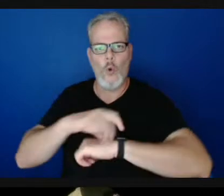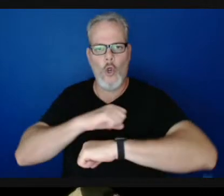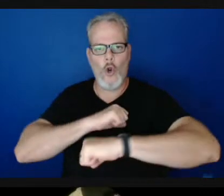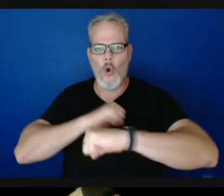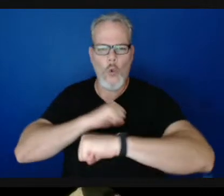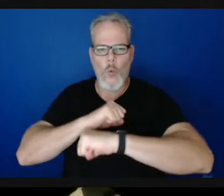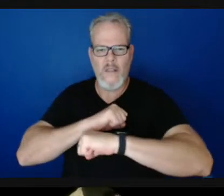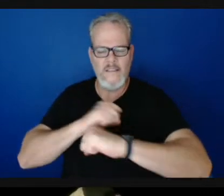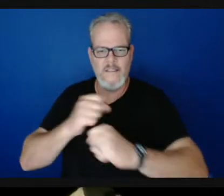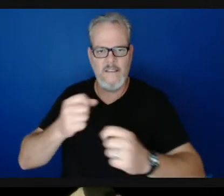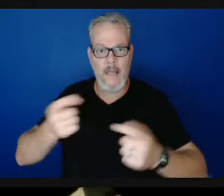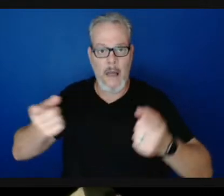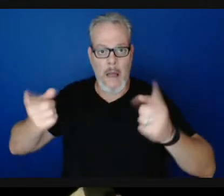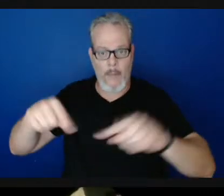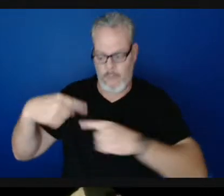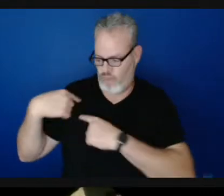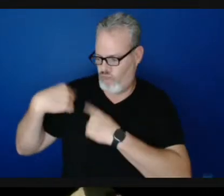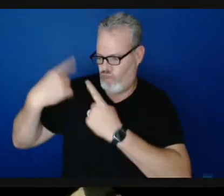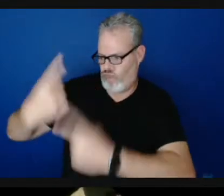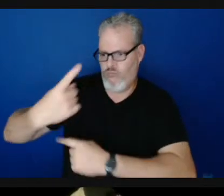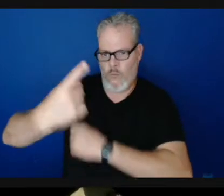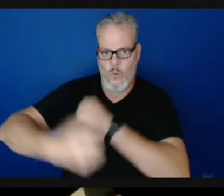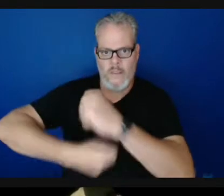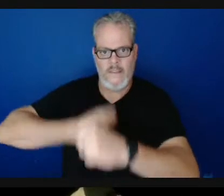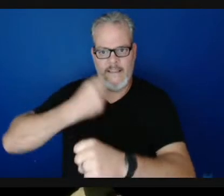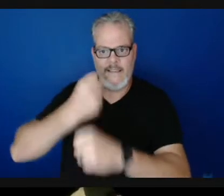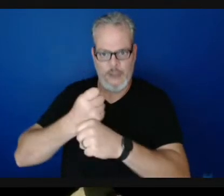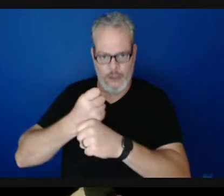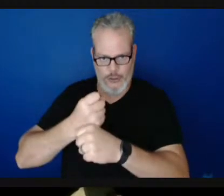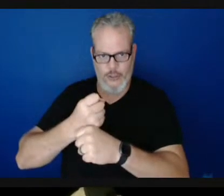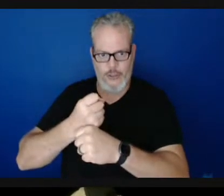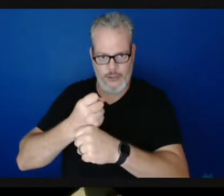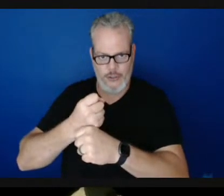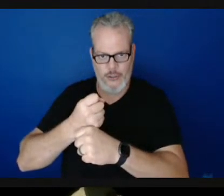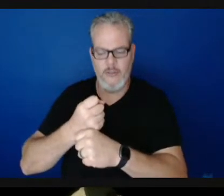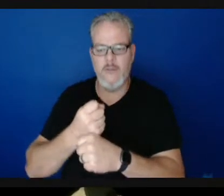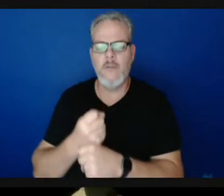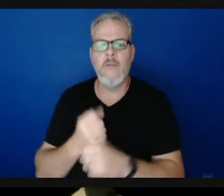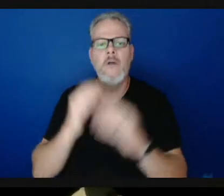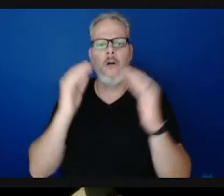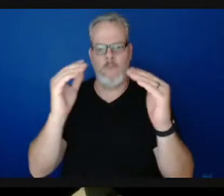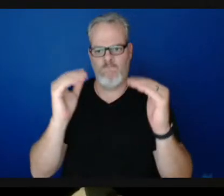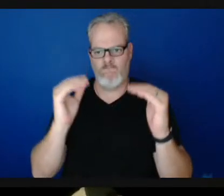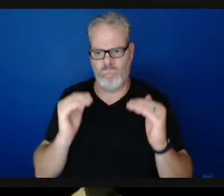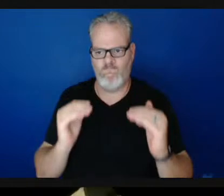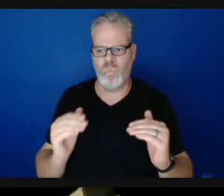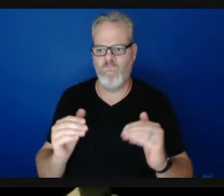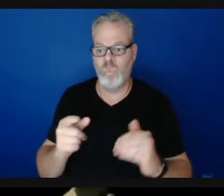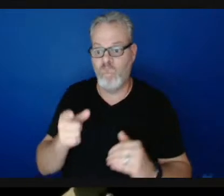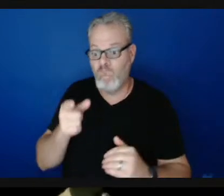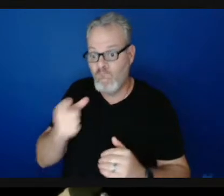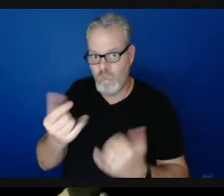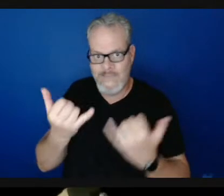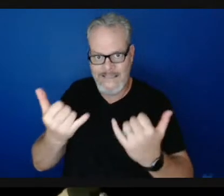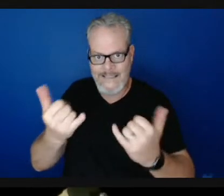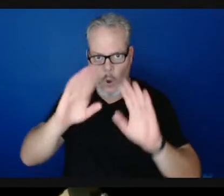redundant with the 2-year graph we saw from the USGS, so we'll move on from that. And maybe now we can look in more detail at how that corresponds